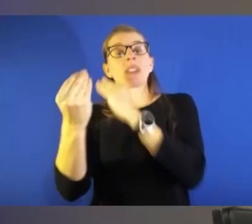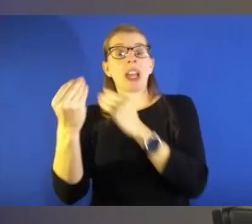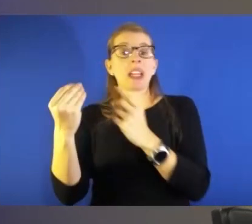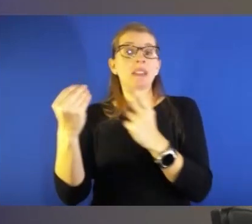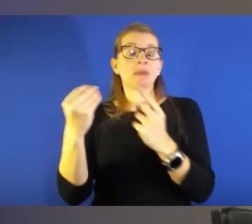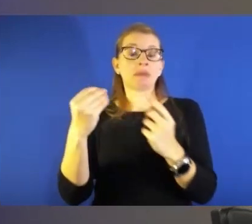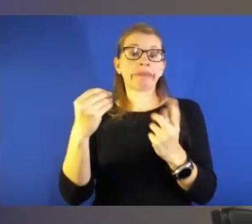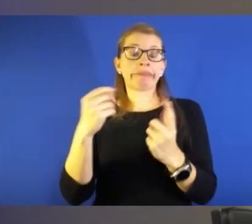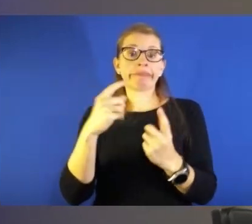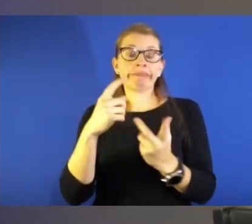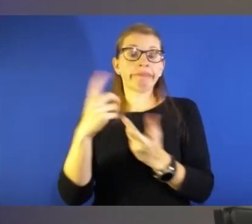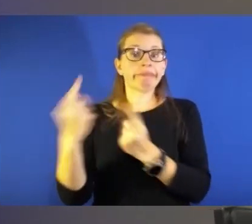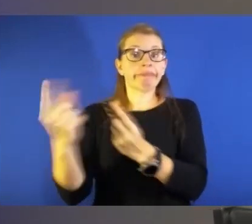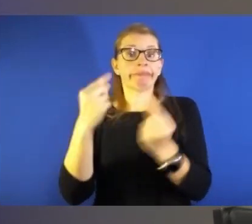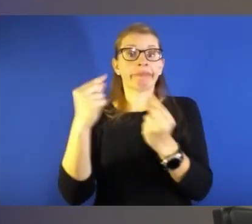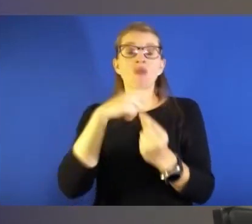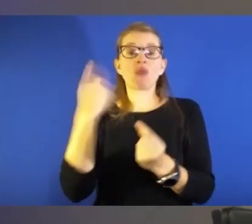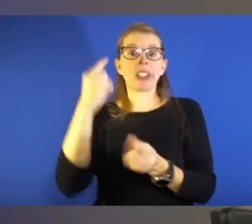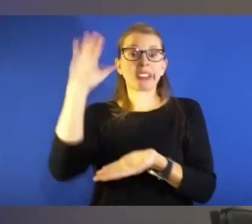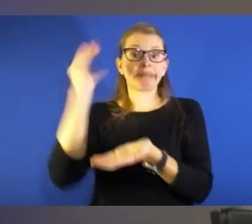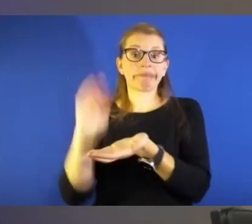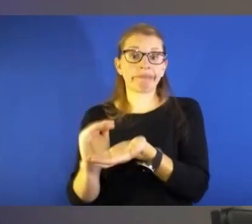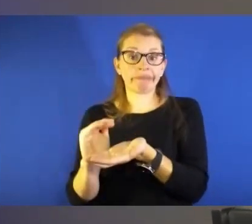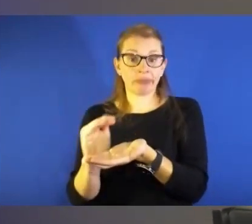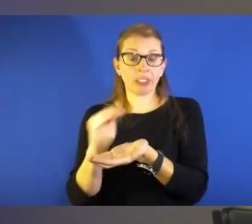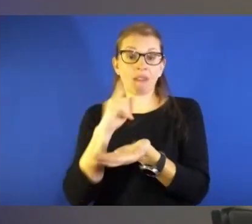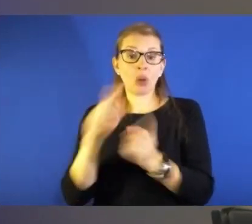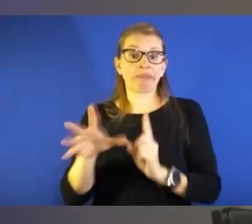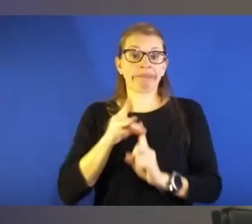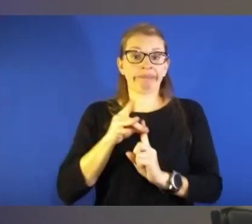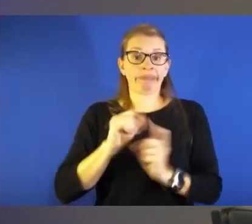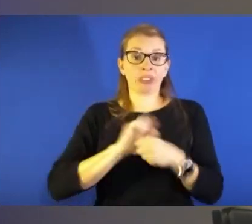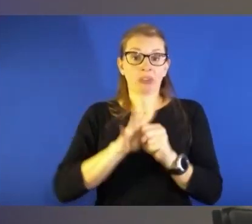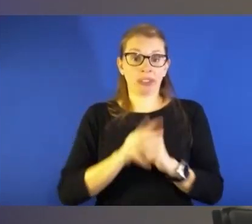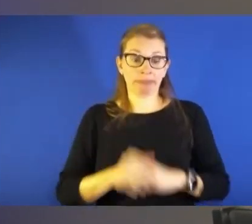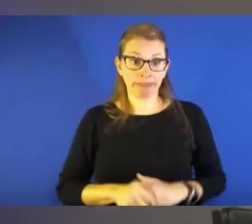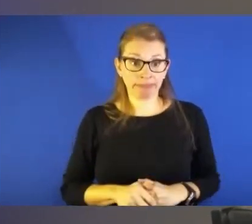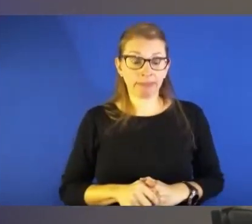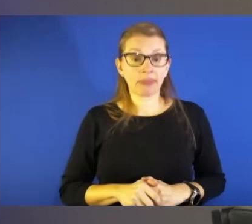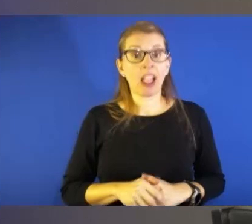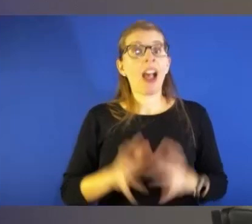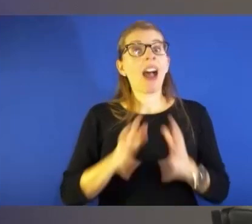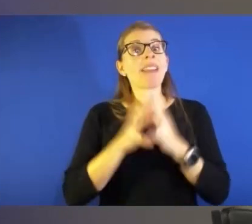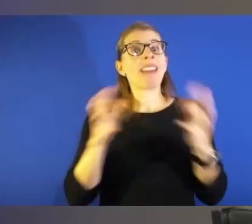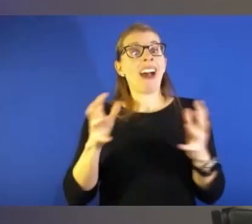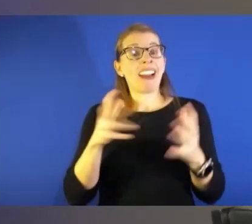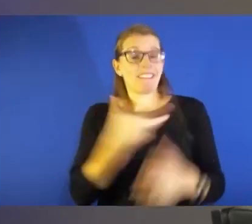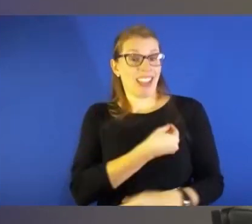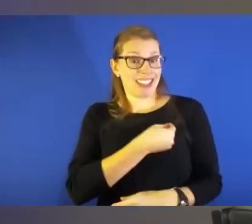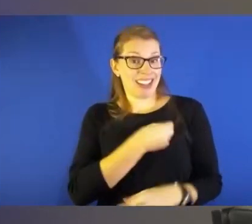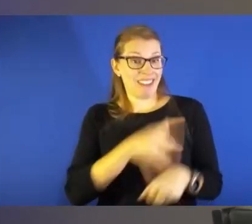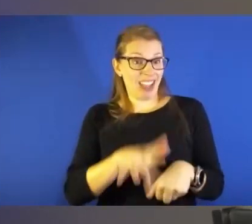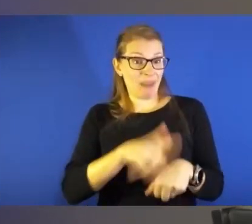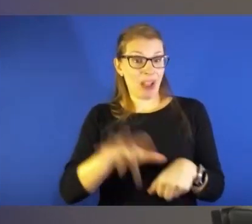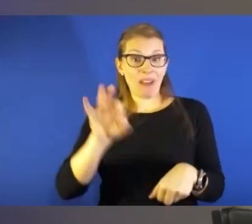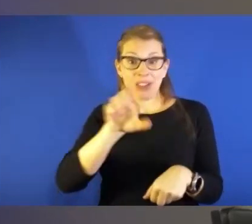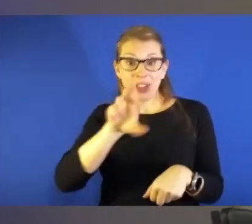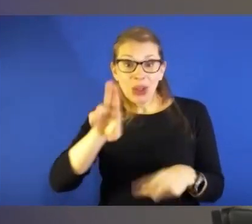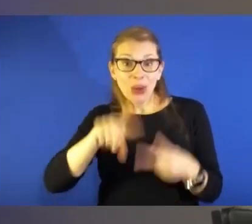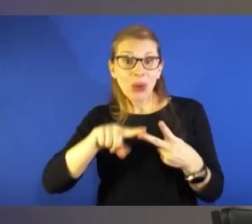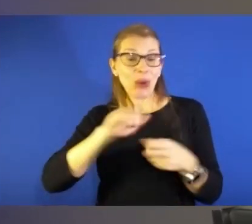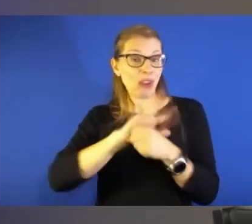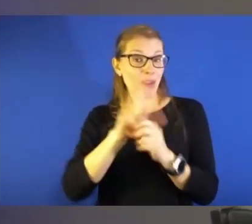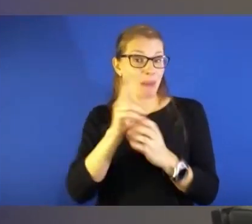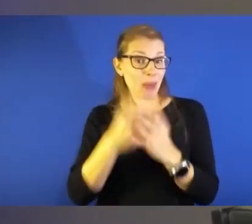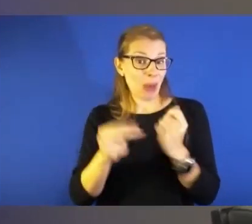people that don't typically live in your household. There's lots of vaccine available, both influenza and COVID. So if you haven't yet